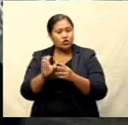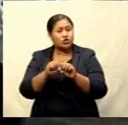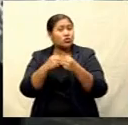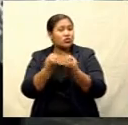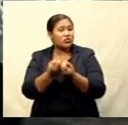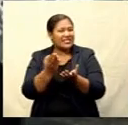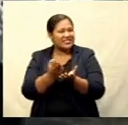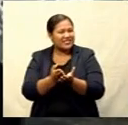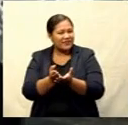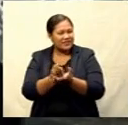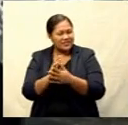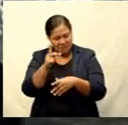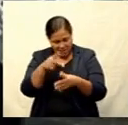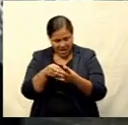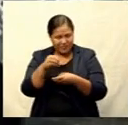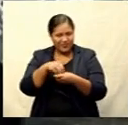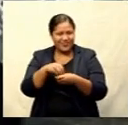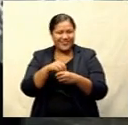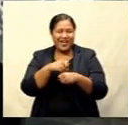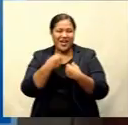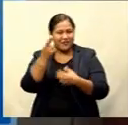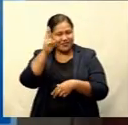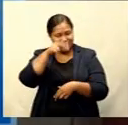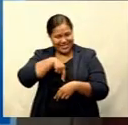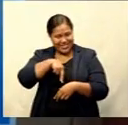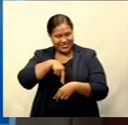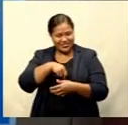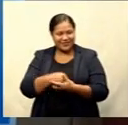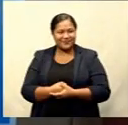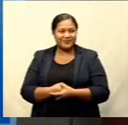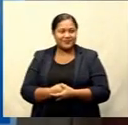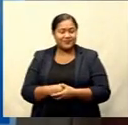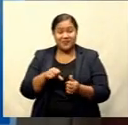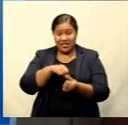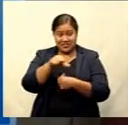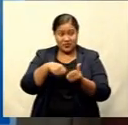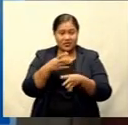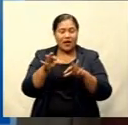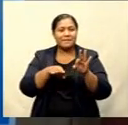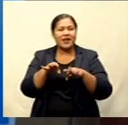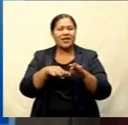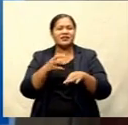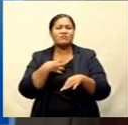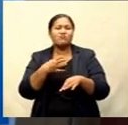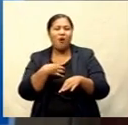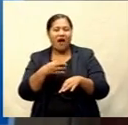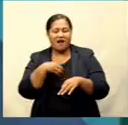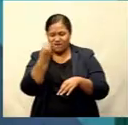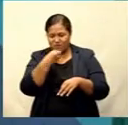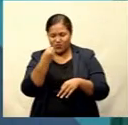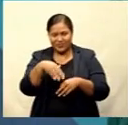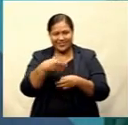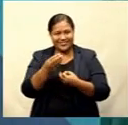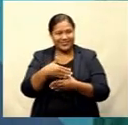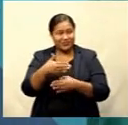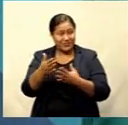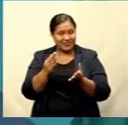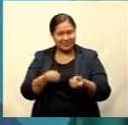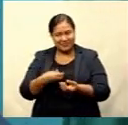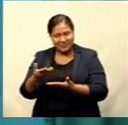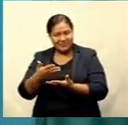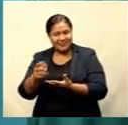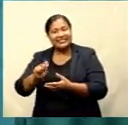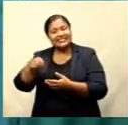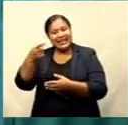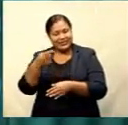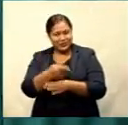our religions and as a part of our iman. The association is now planning to do more food ration distribution in the coming